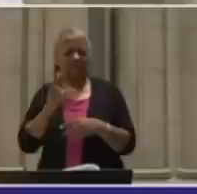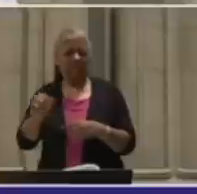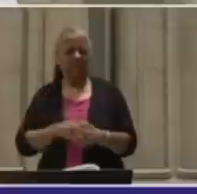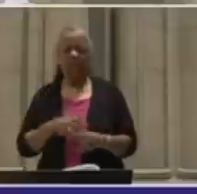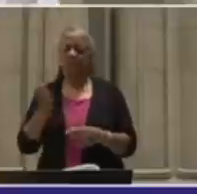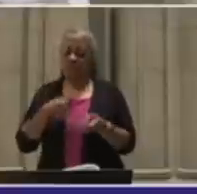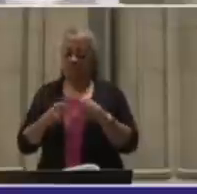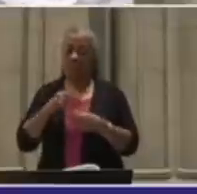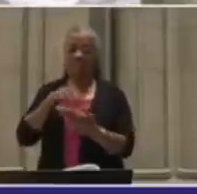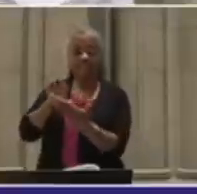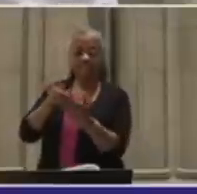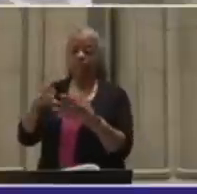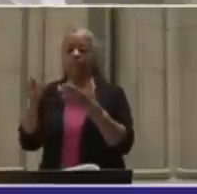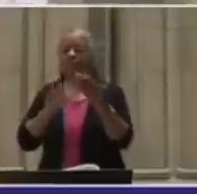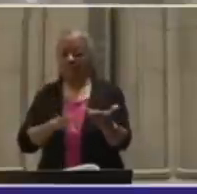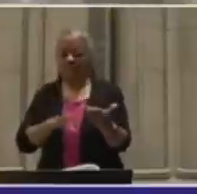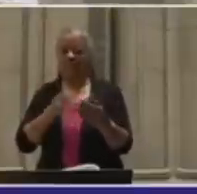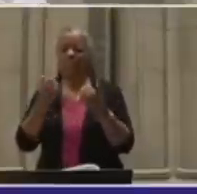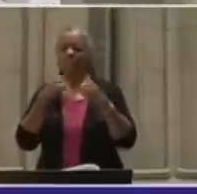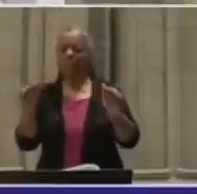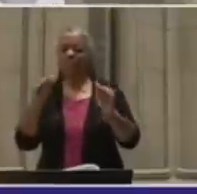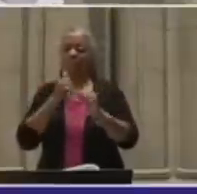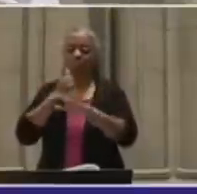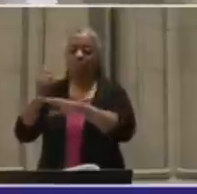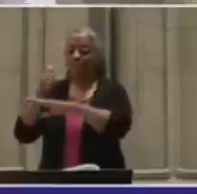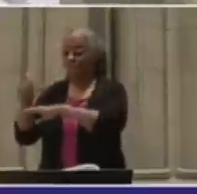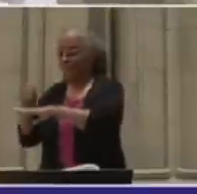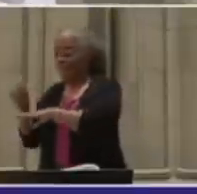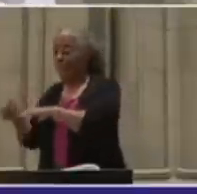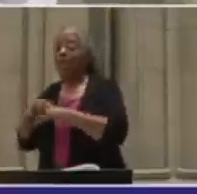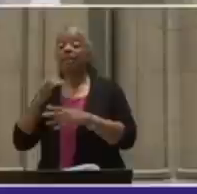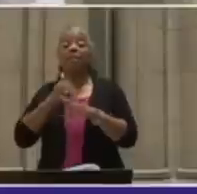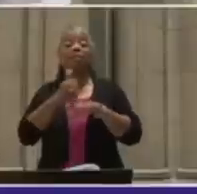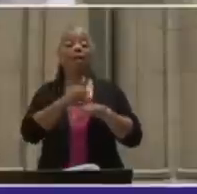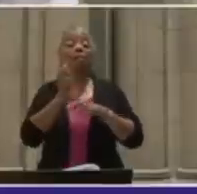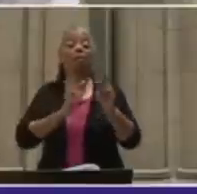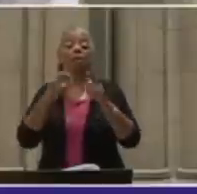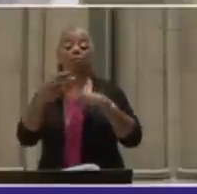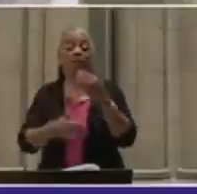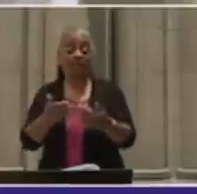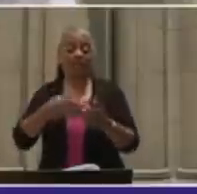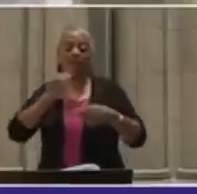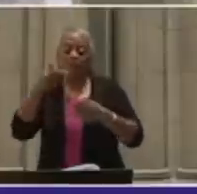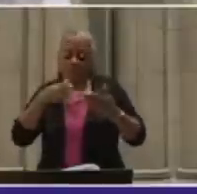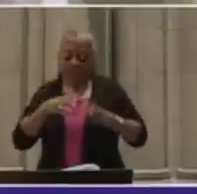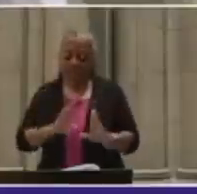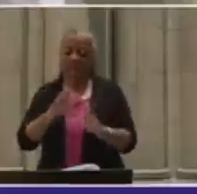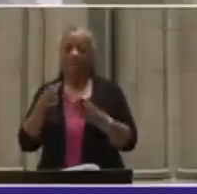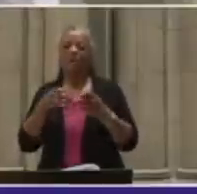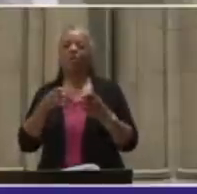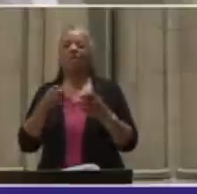than dealing with the death, there was an attempt to blame it. And in the blaming process, it only allowed the death